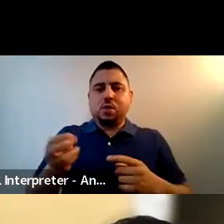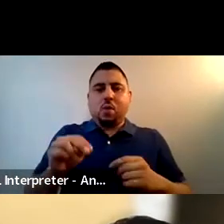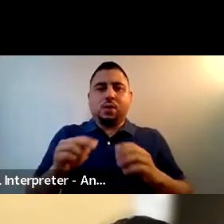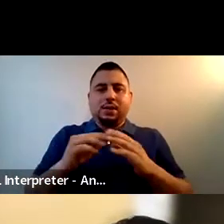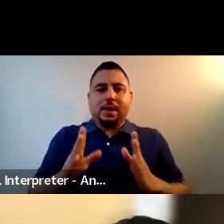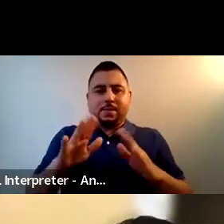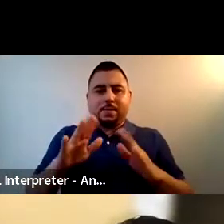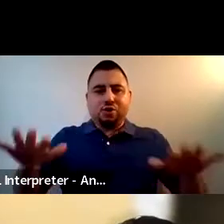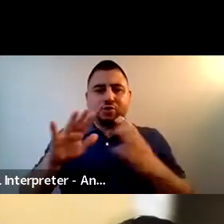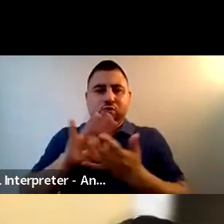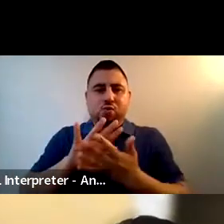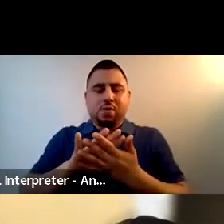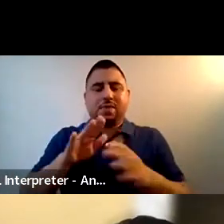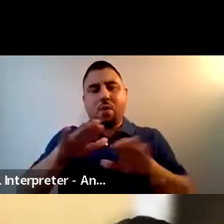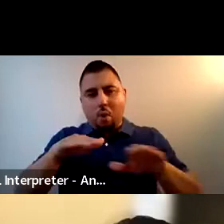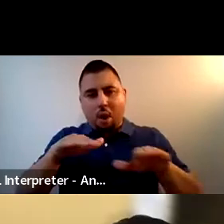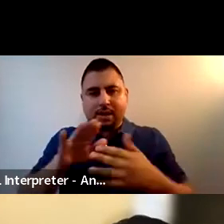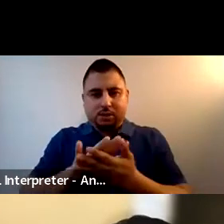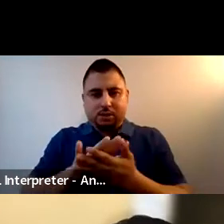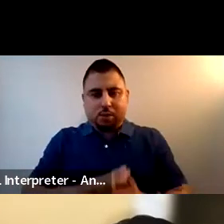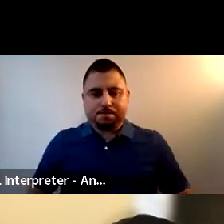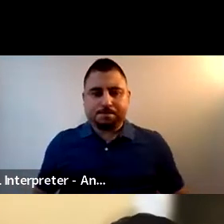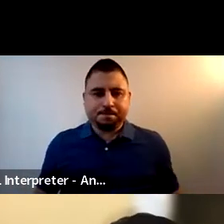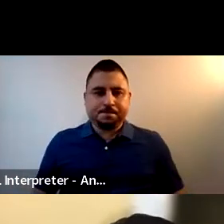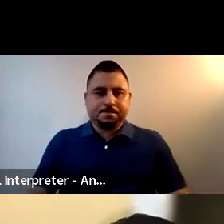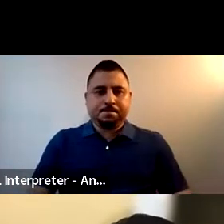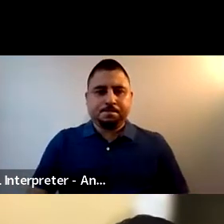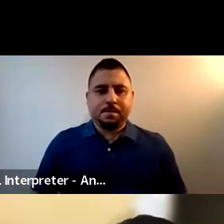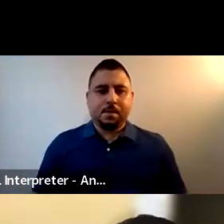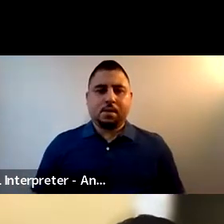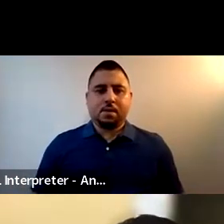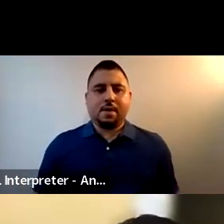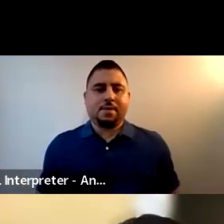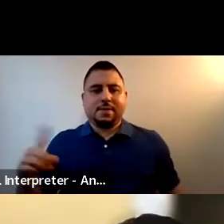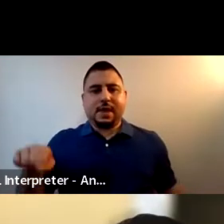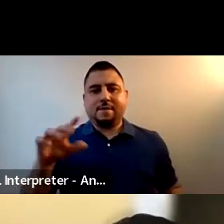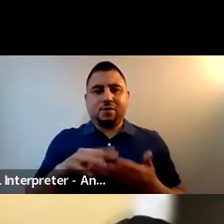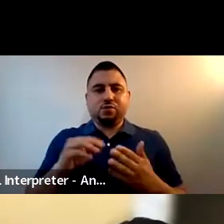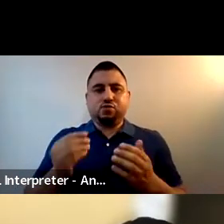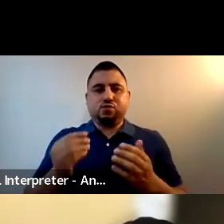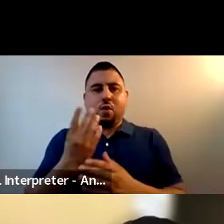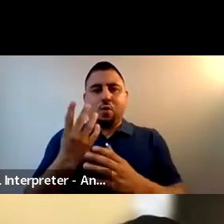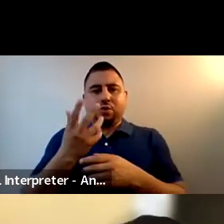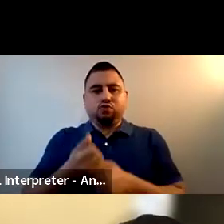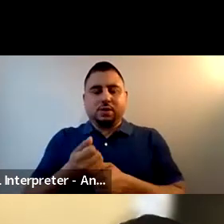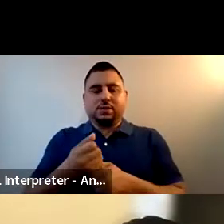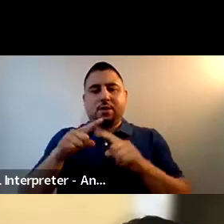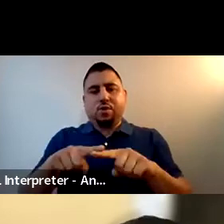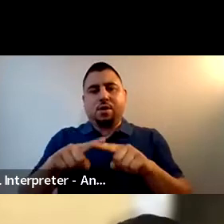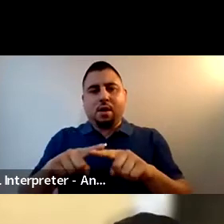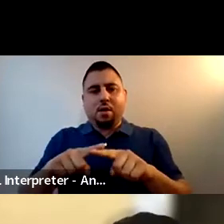school, their walking school, one that they have learned to grow, to trust, and rely